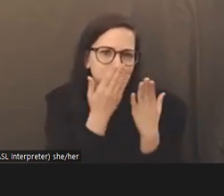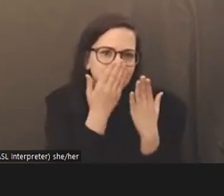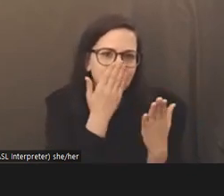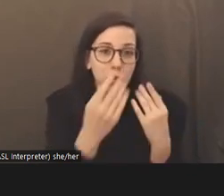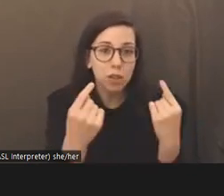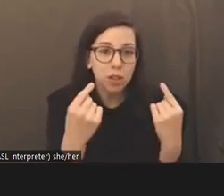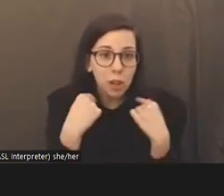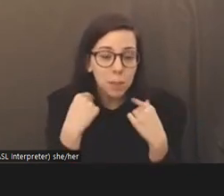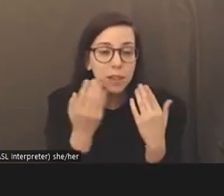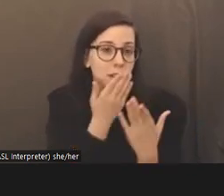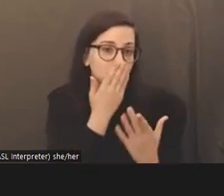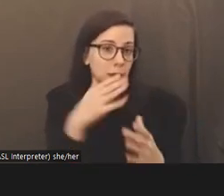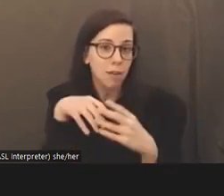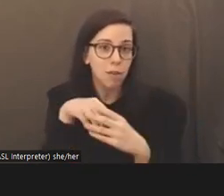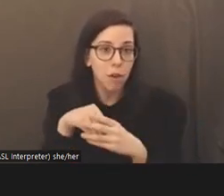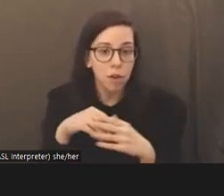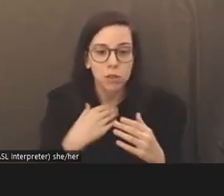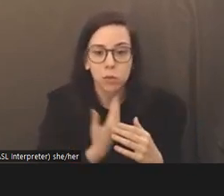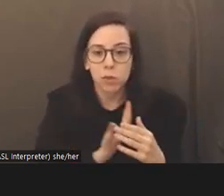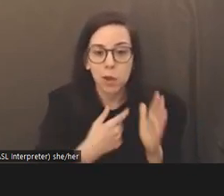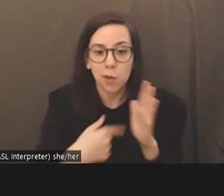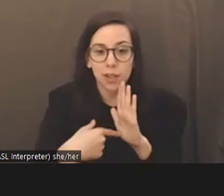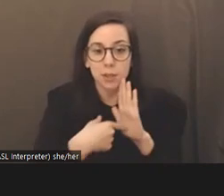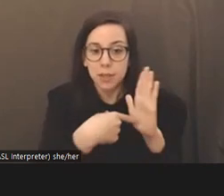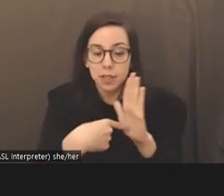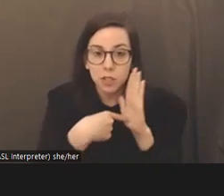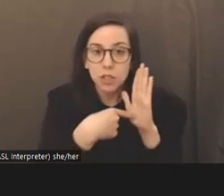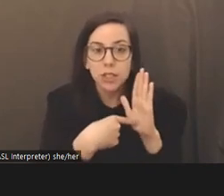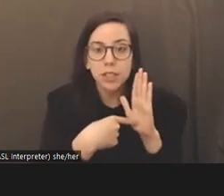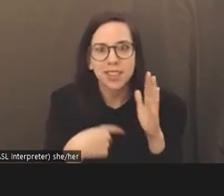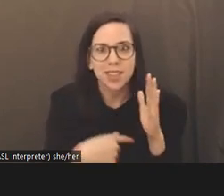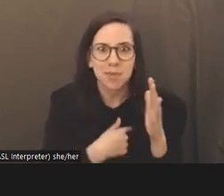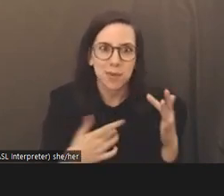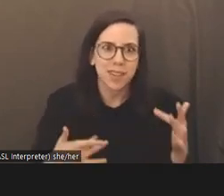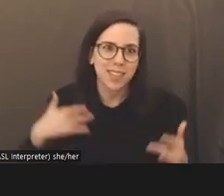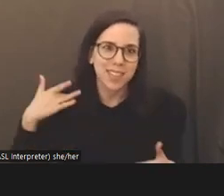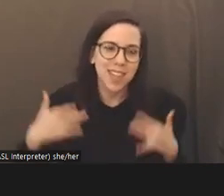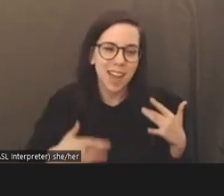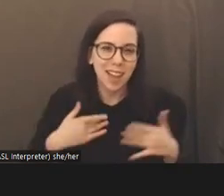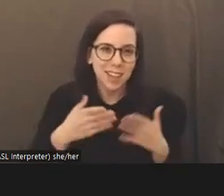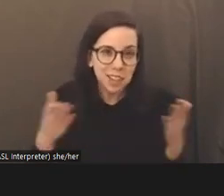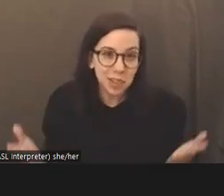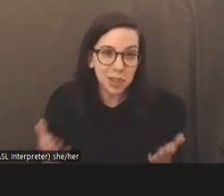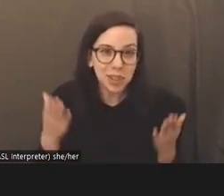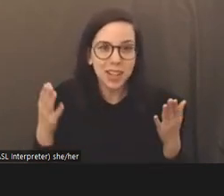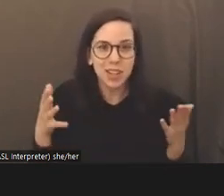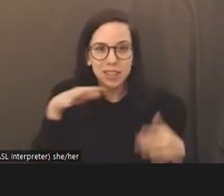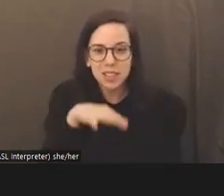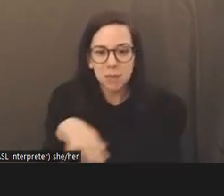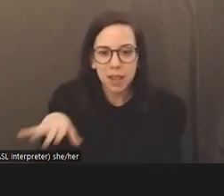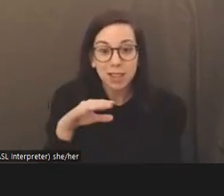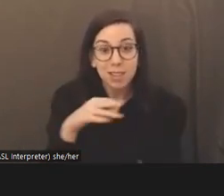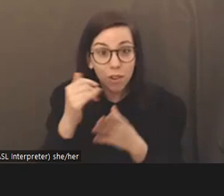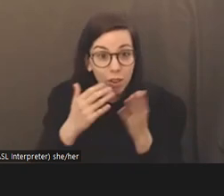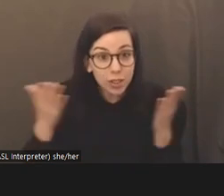you for being a part of this exhibition. And really, we're excited to have you back in the space, have the artists